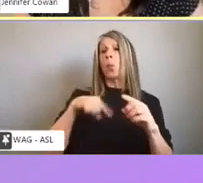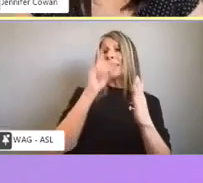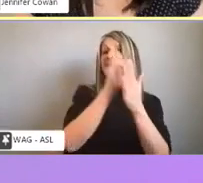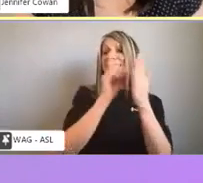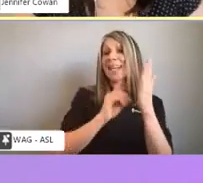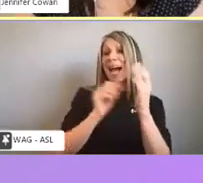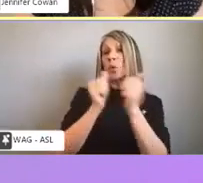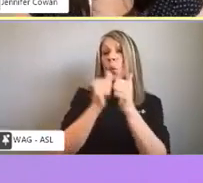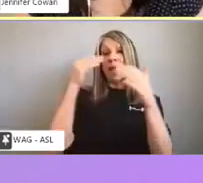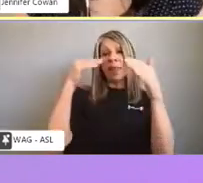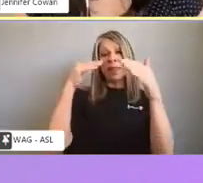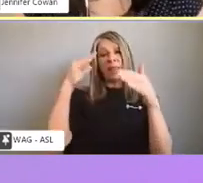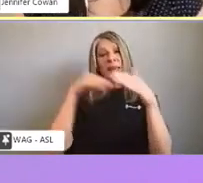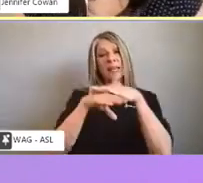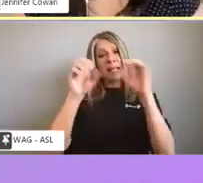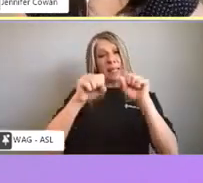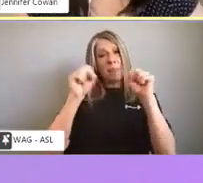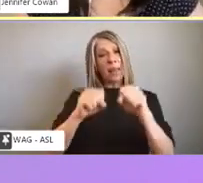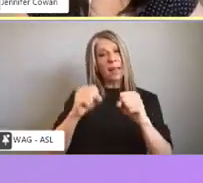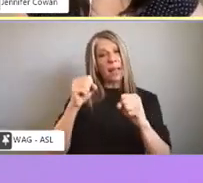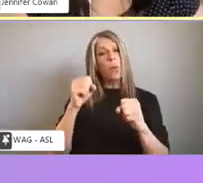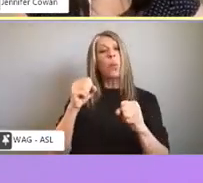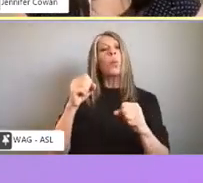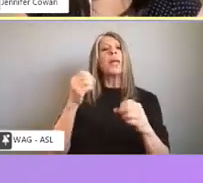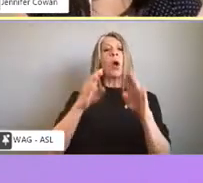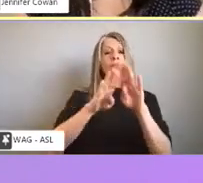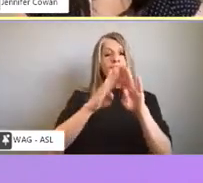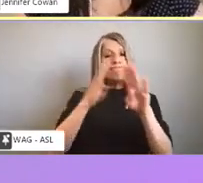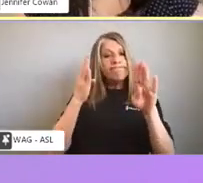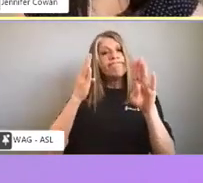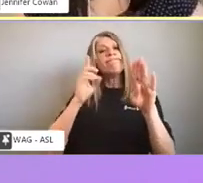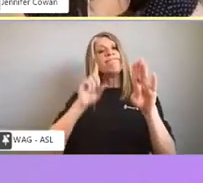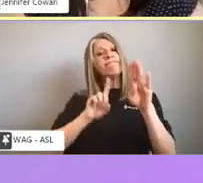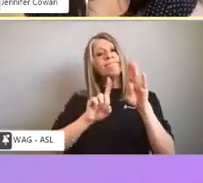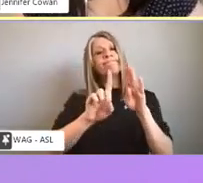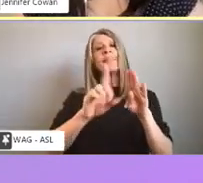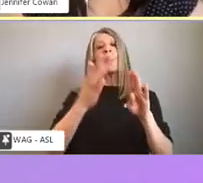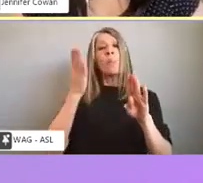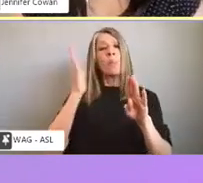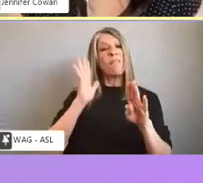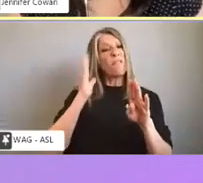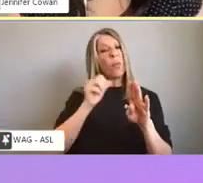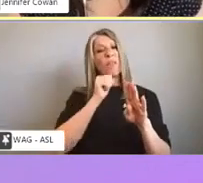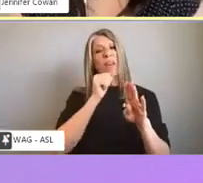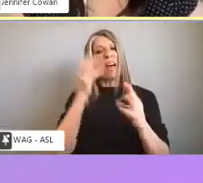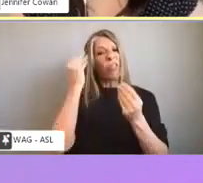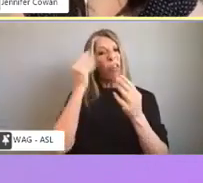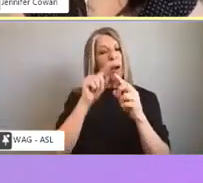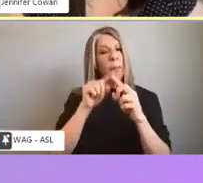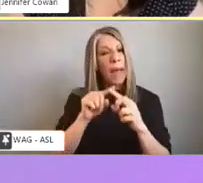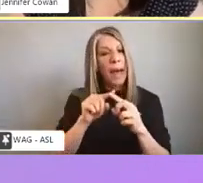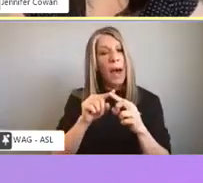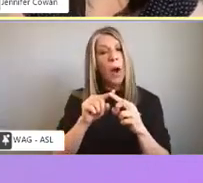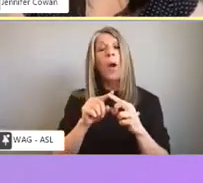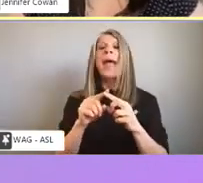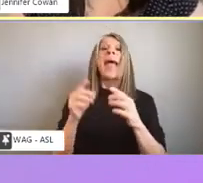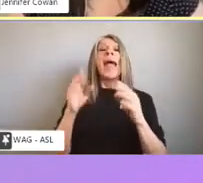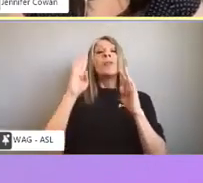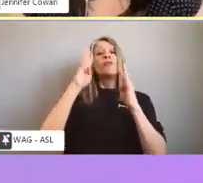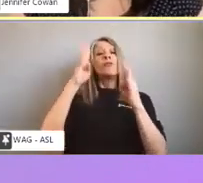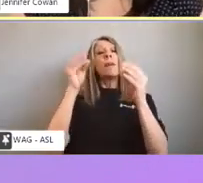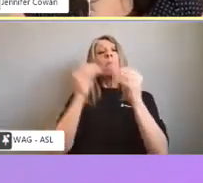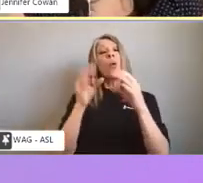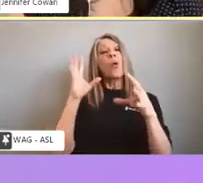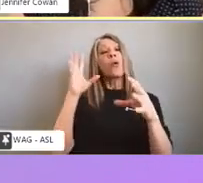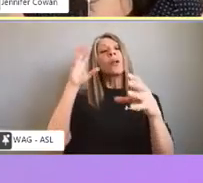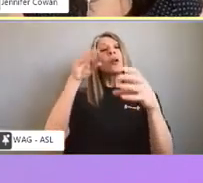with accessibility in mind, we include everyone. We open doors that may have otherwise been closed and create more inclusive experiences